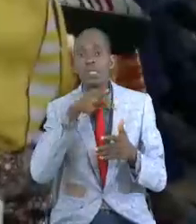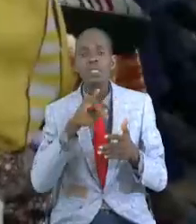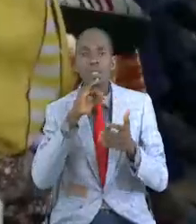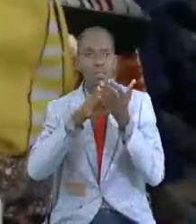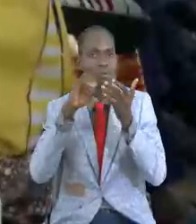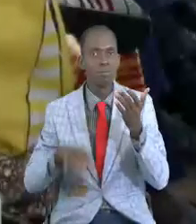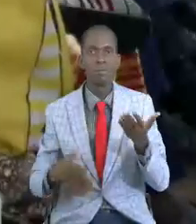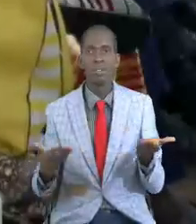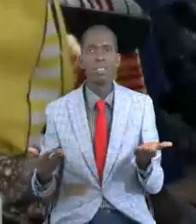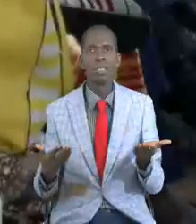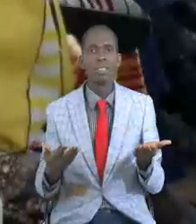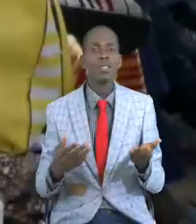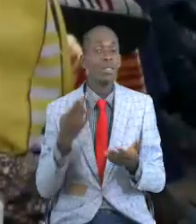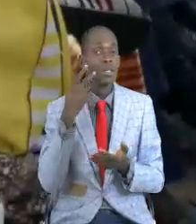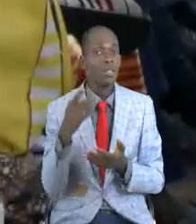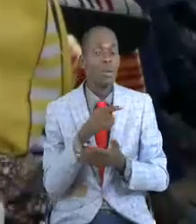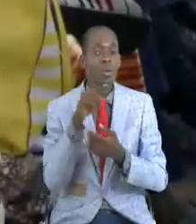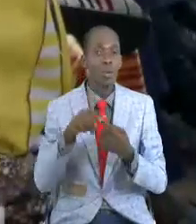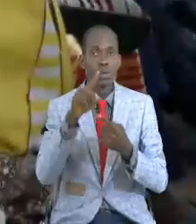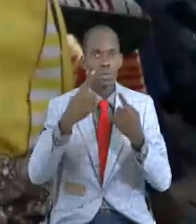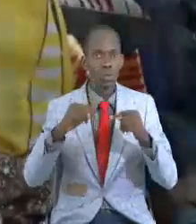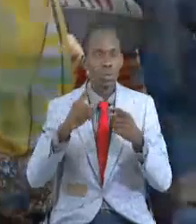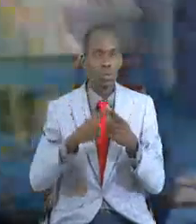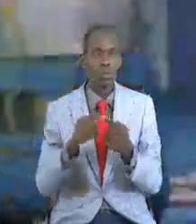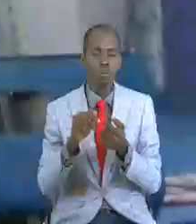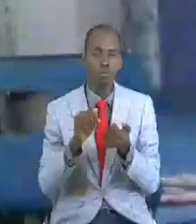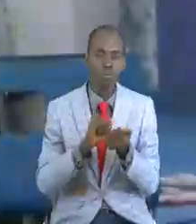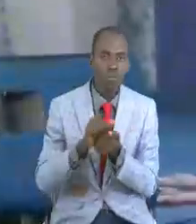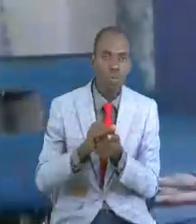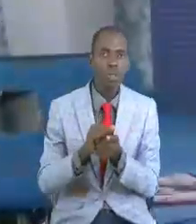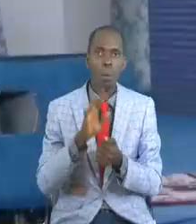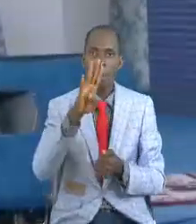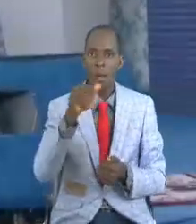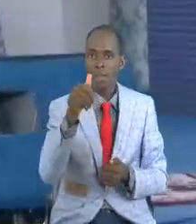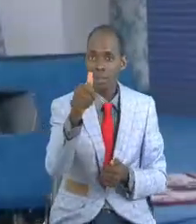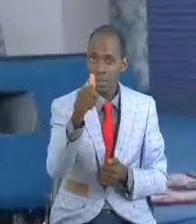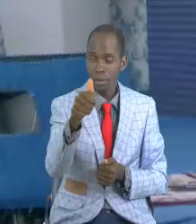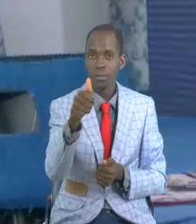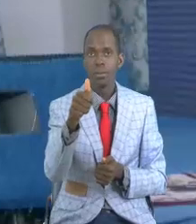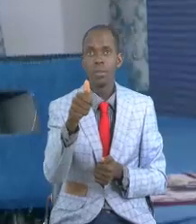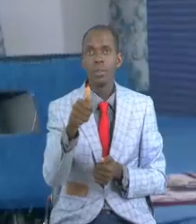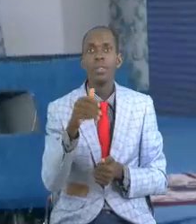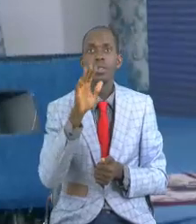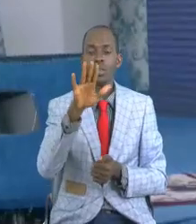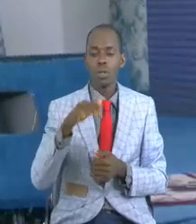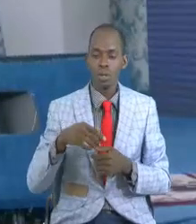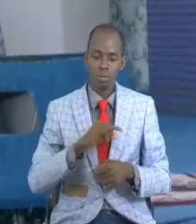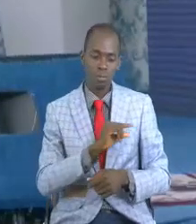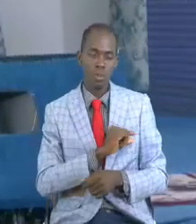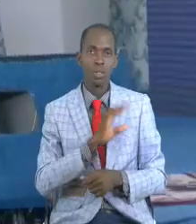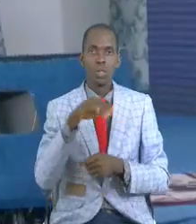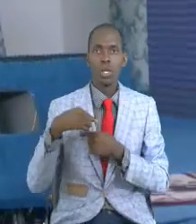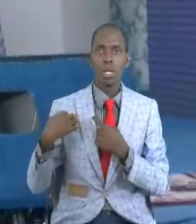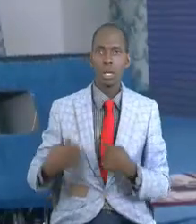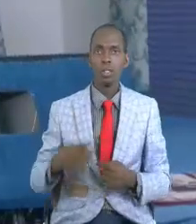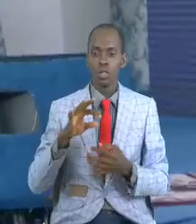You see, when you try to wash, when you start to purge by yourself, your conscience, your heart, your spirit,